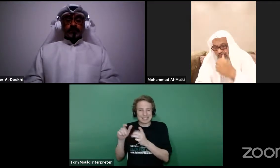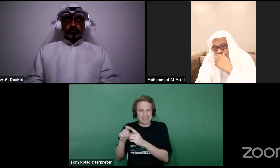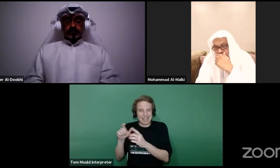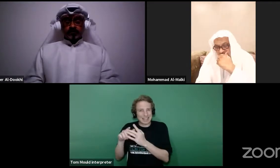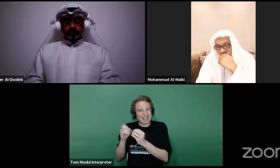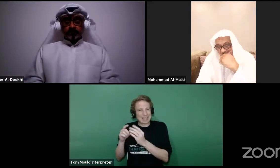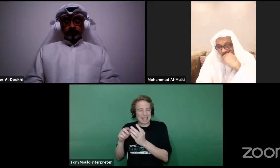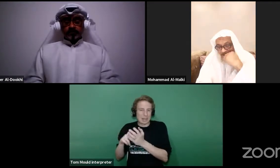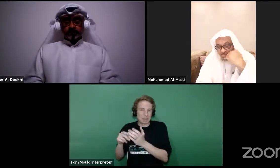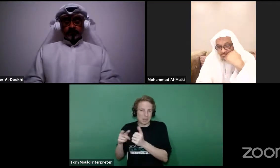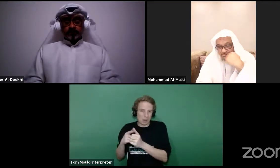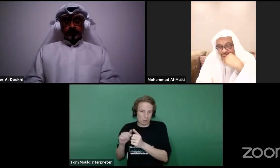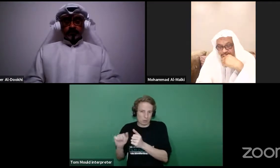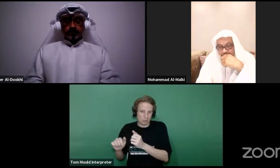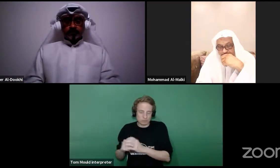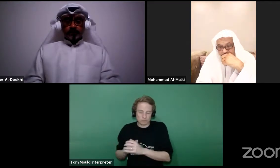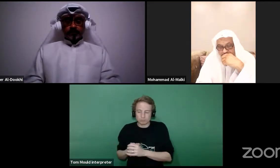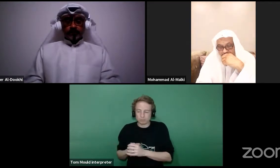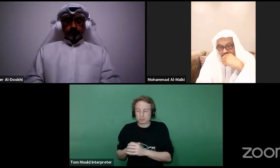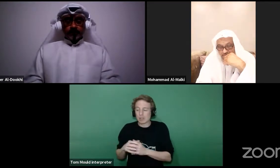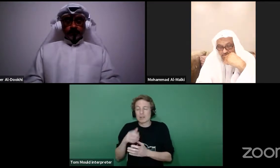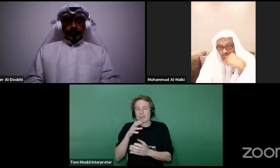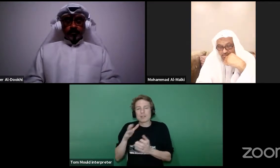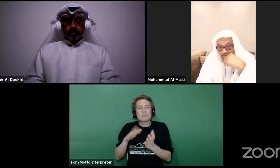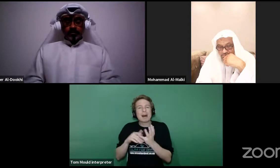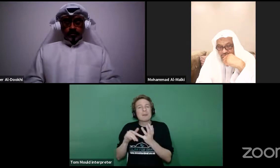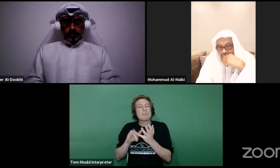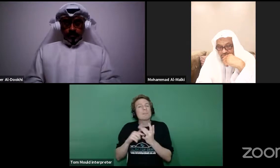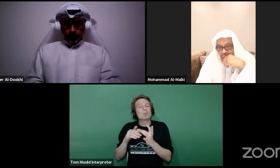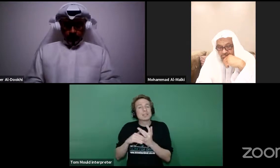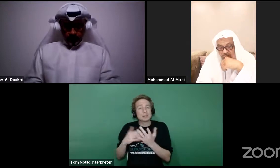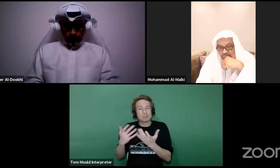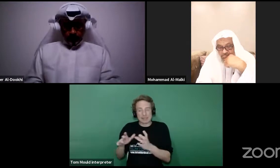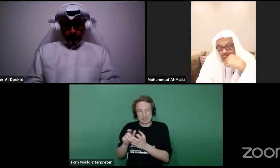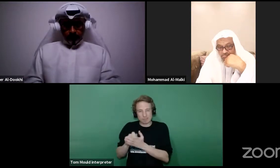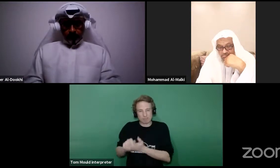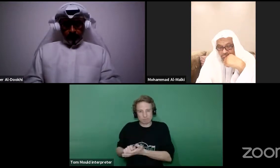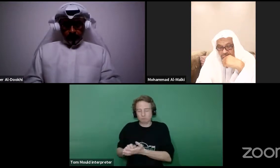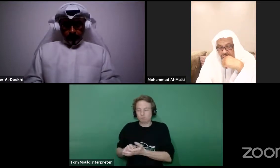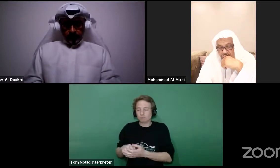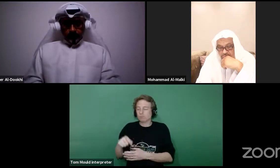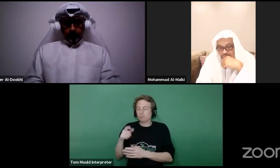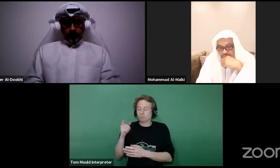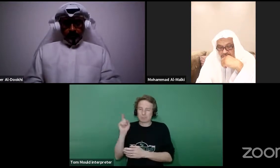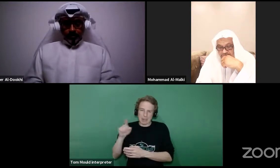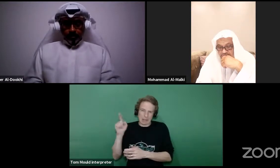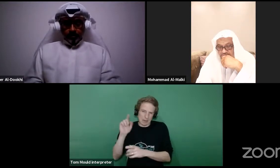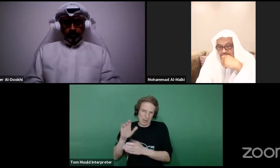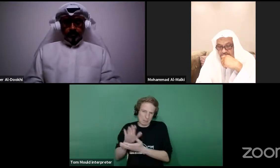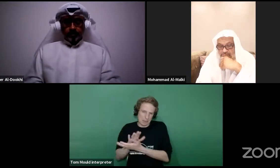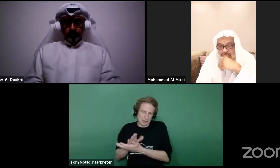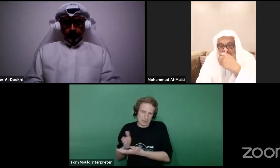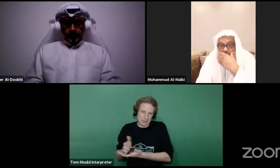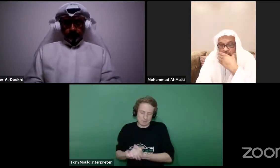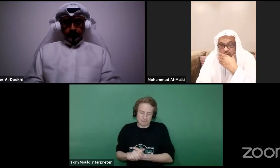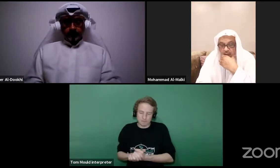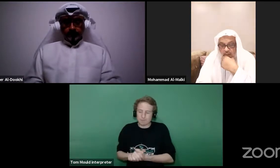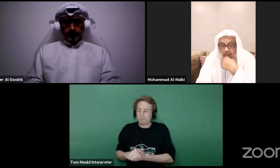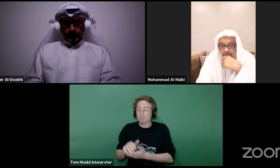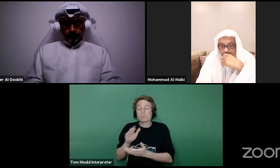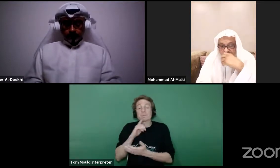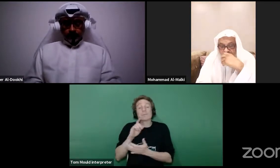pleased with him, that the Prophet, peace and blessings be upon him, said, indeed I've left among you two